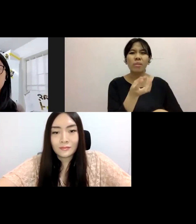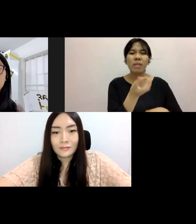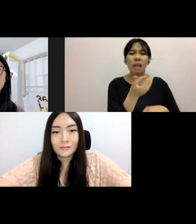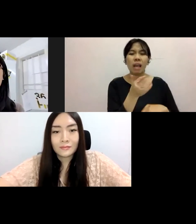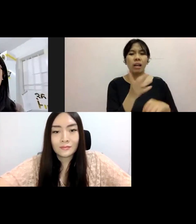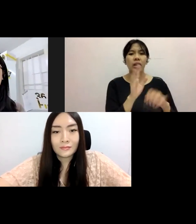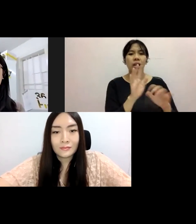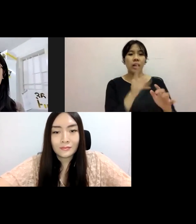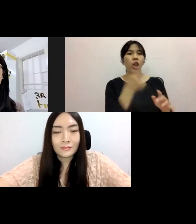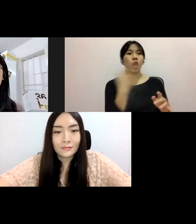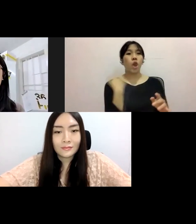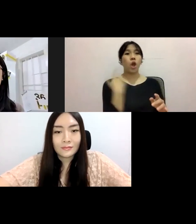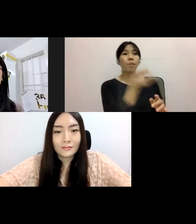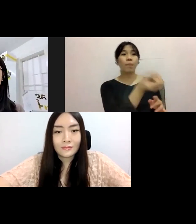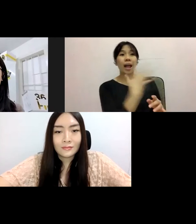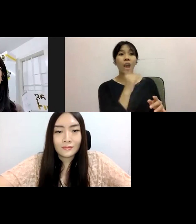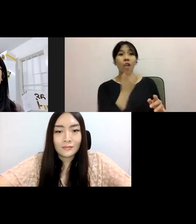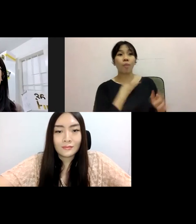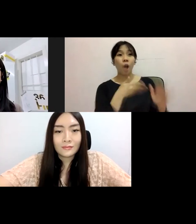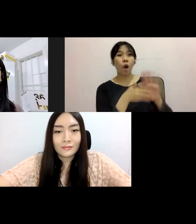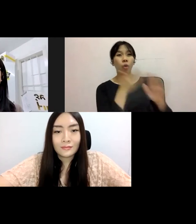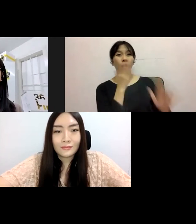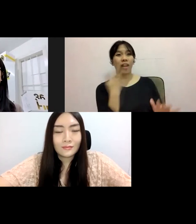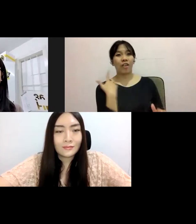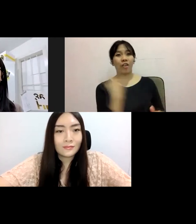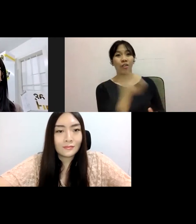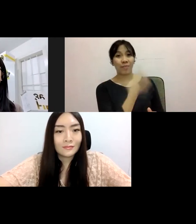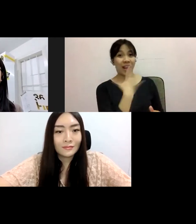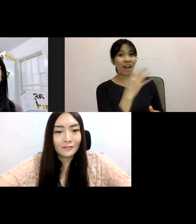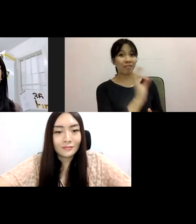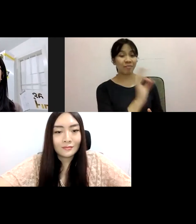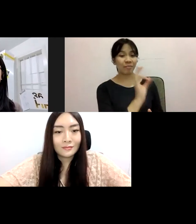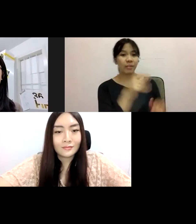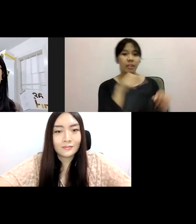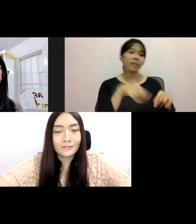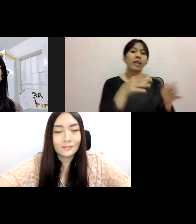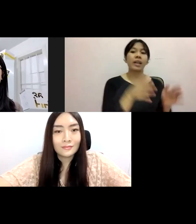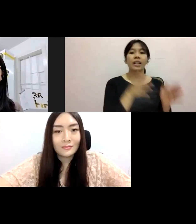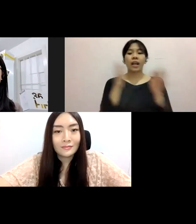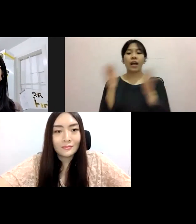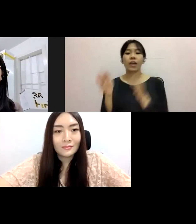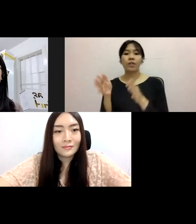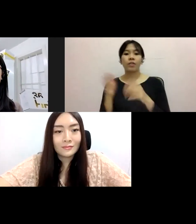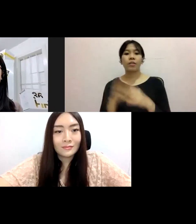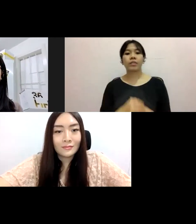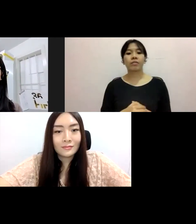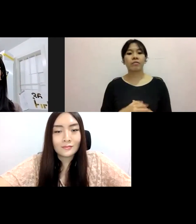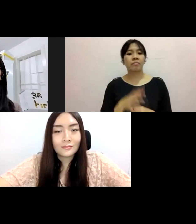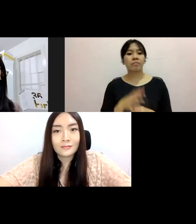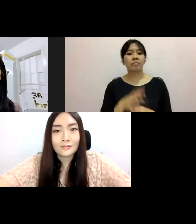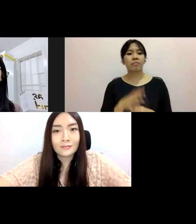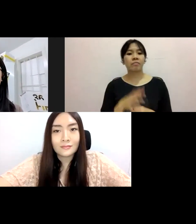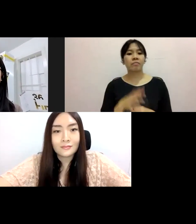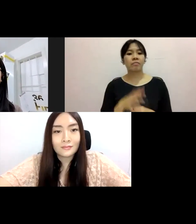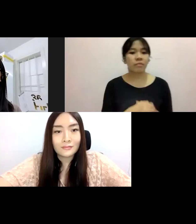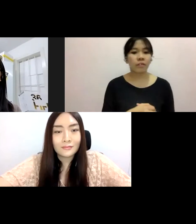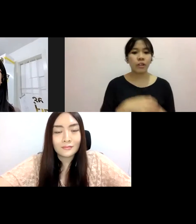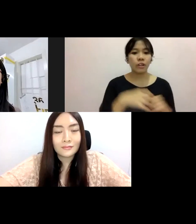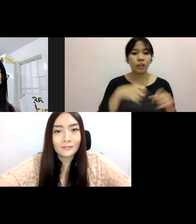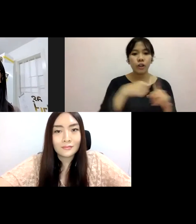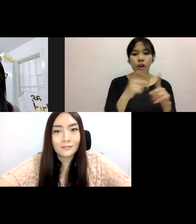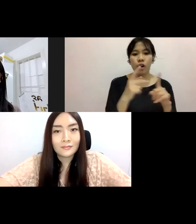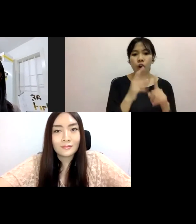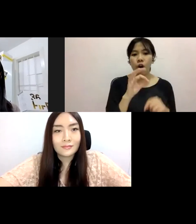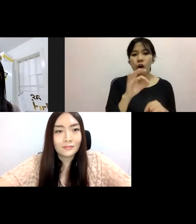next, Khozy, how did you feel being part of the festival? Okay, first of all, I would like to say thank you to